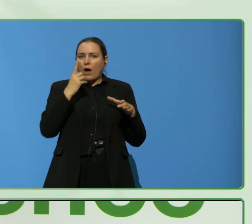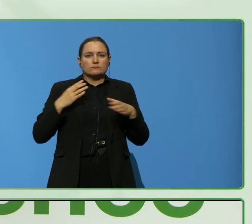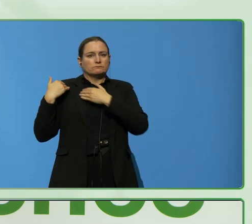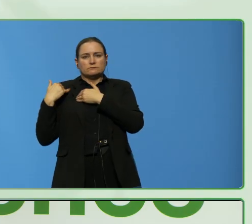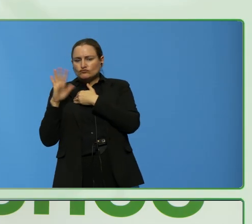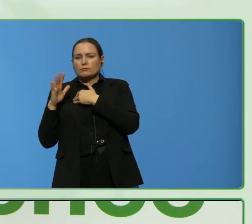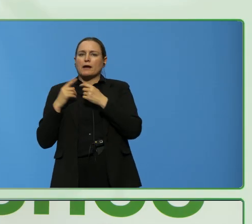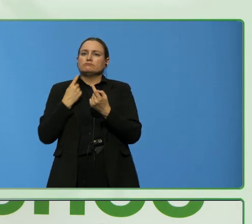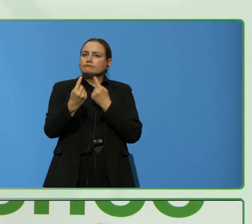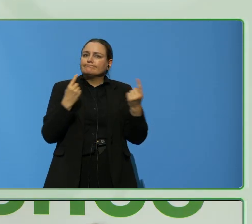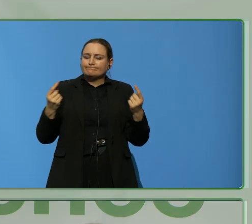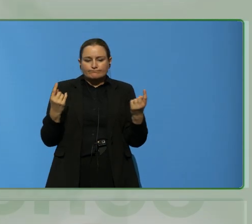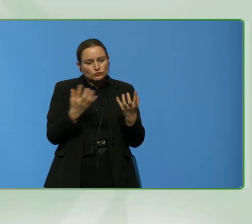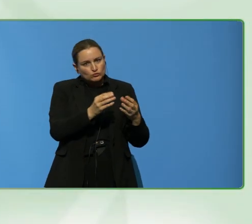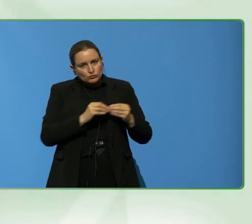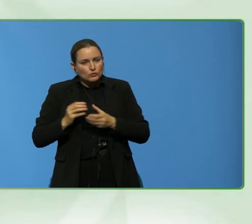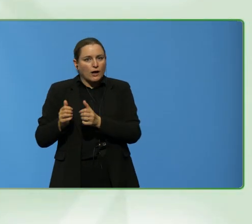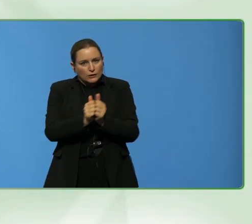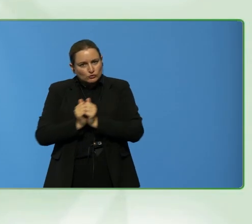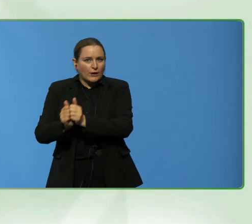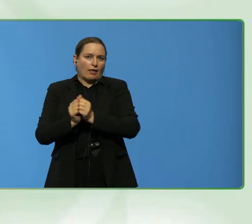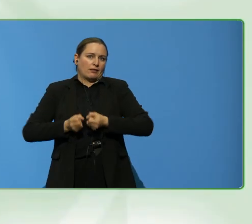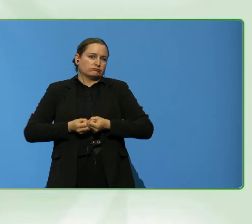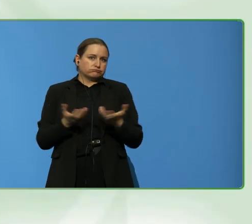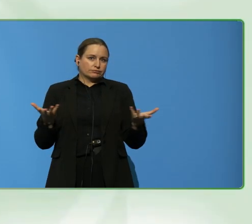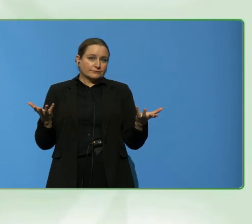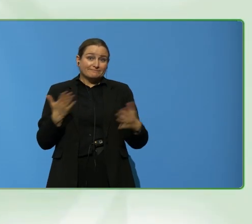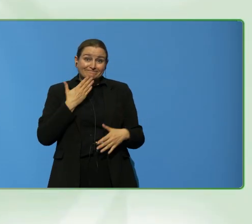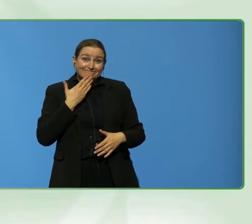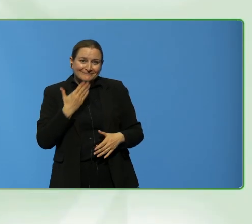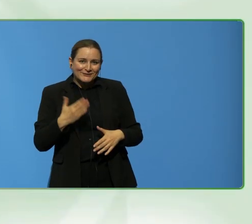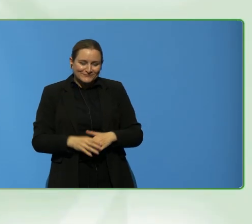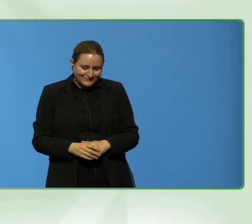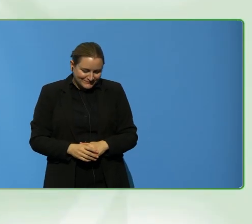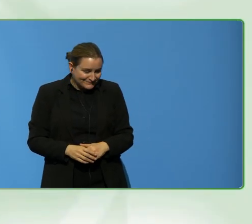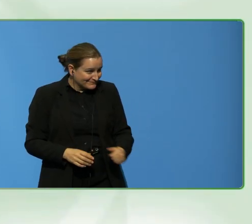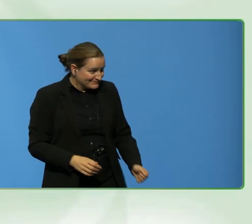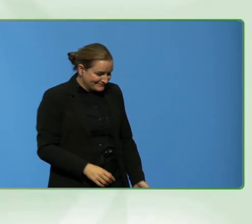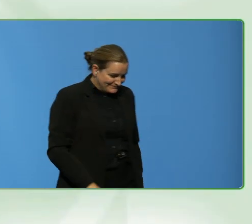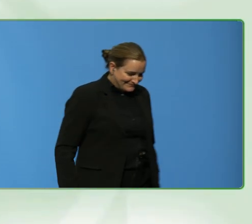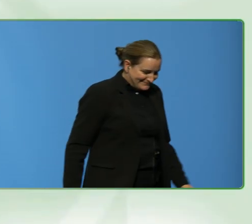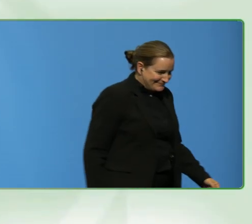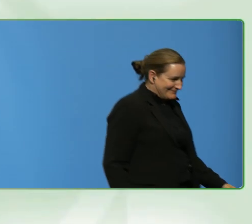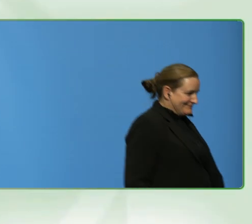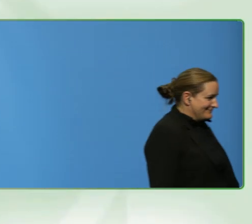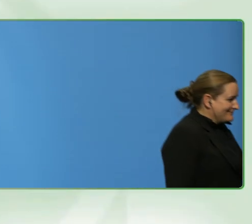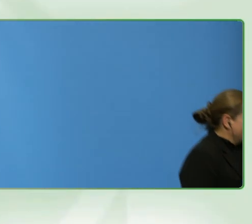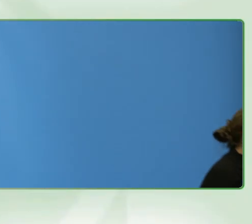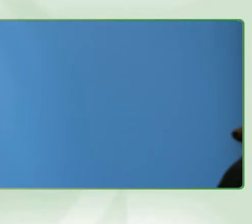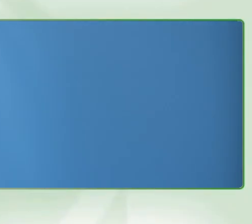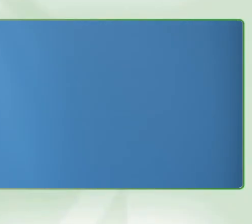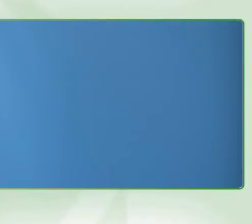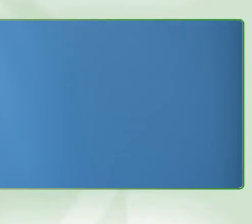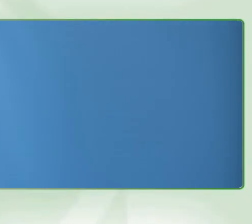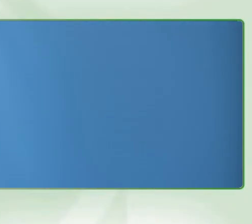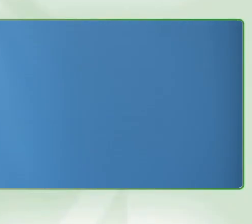managed. Thank you, Mgarda. So, where can indeed a round of applause?